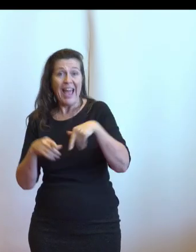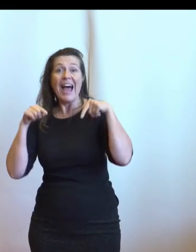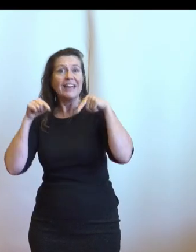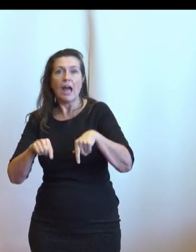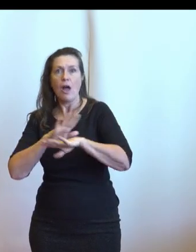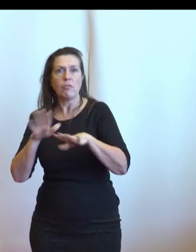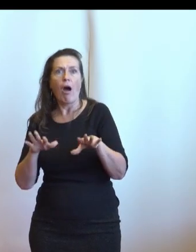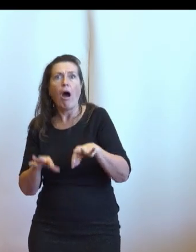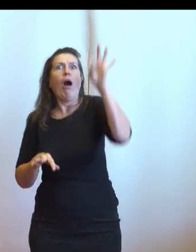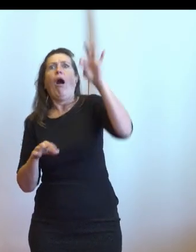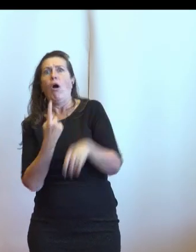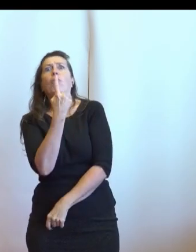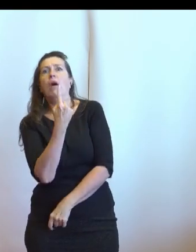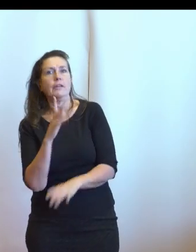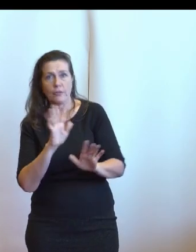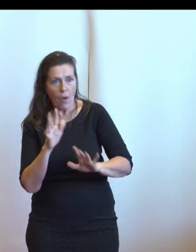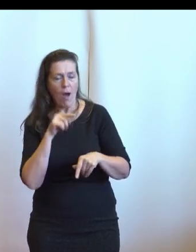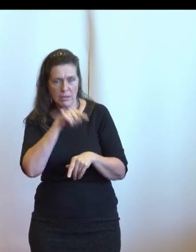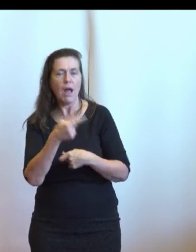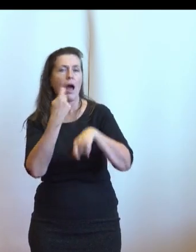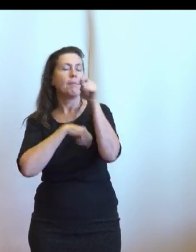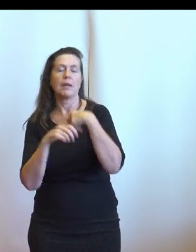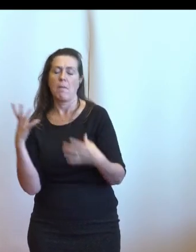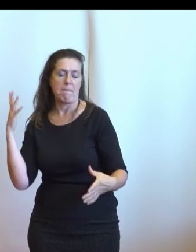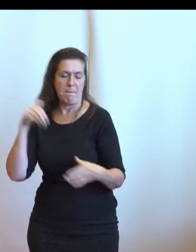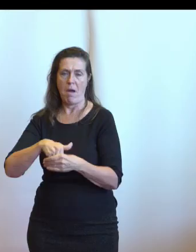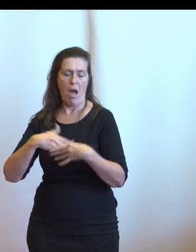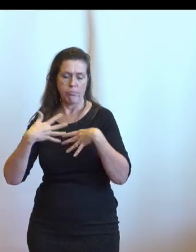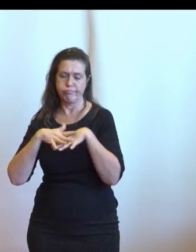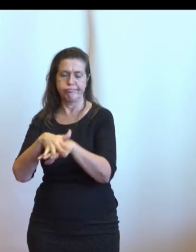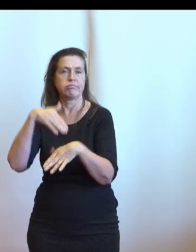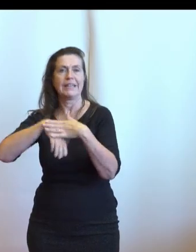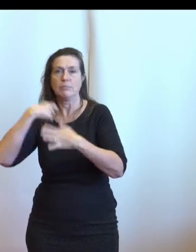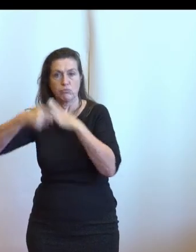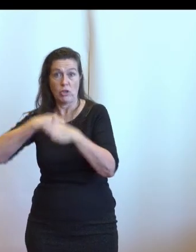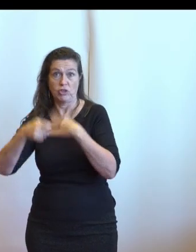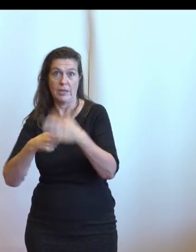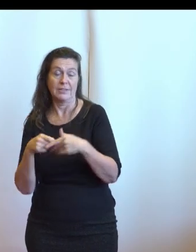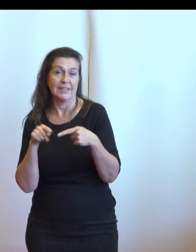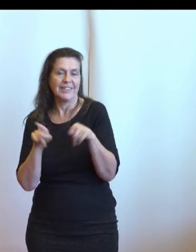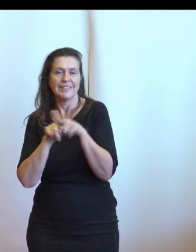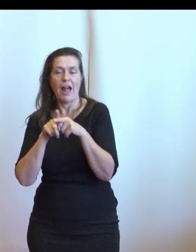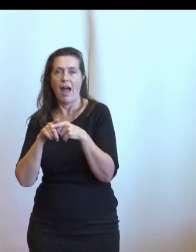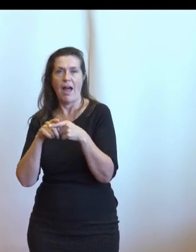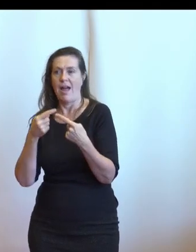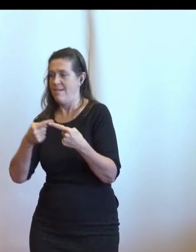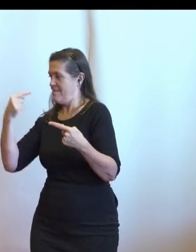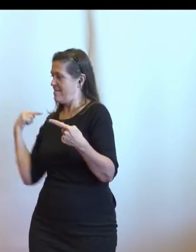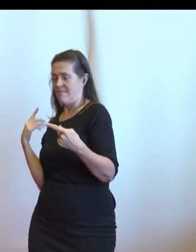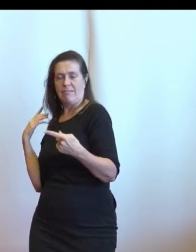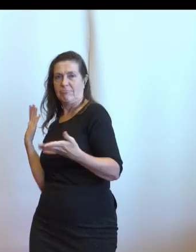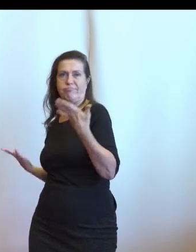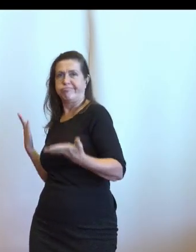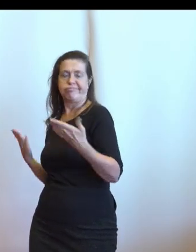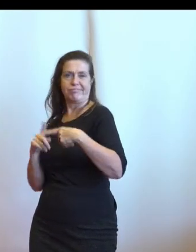exception. So we are following that same path, albeit probably a decade behind the information security industry, but